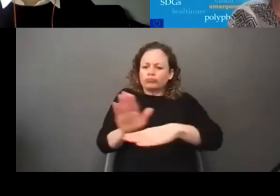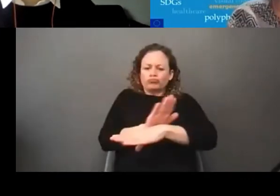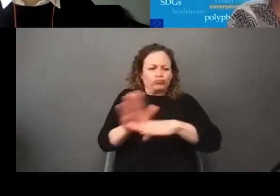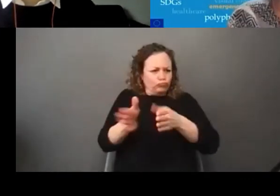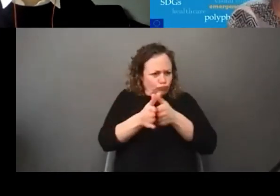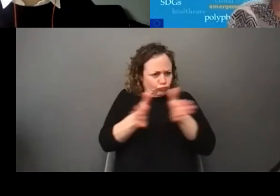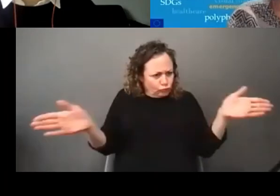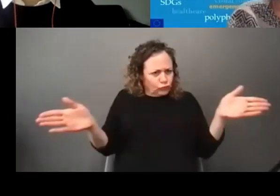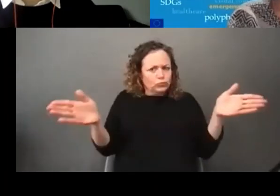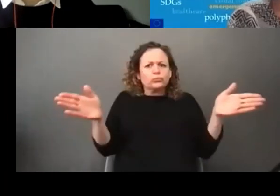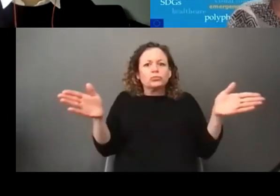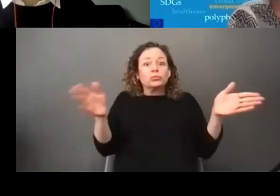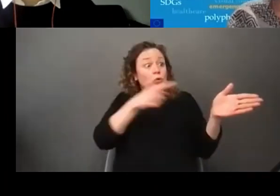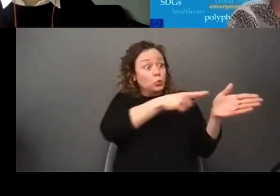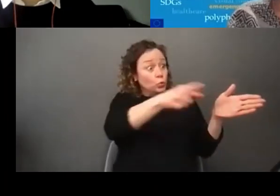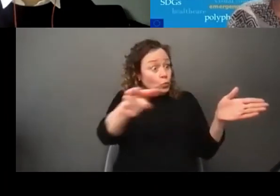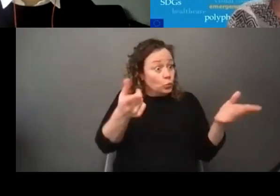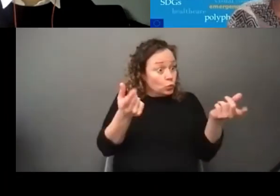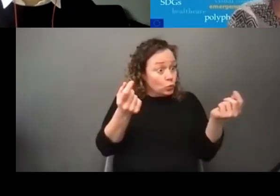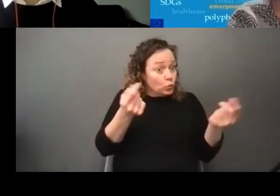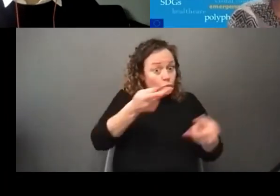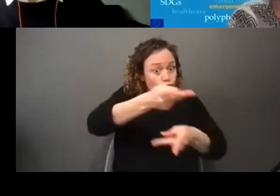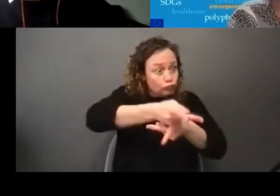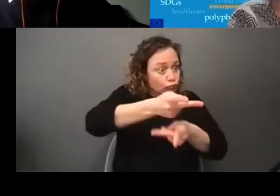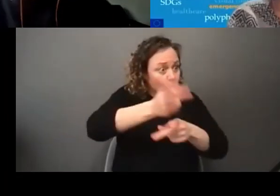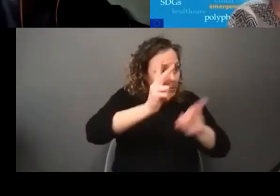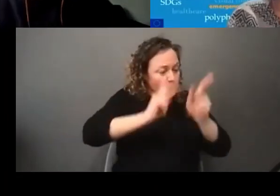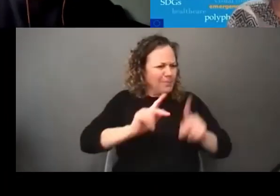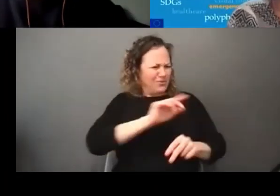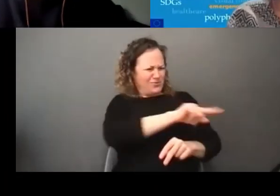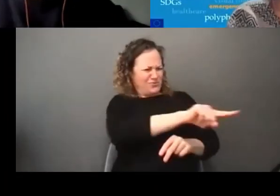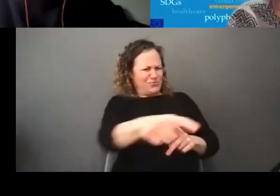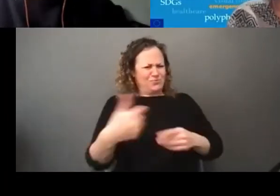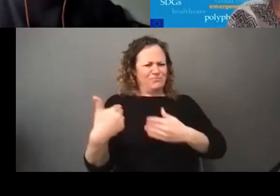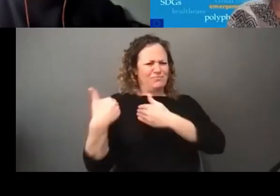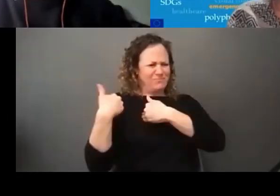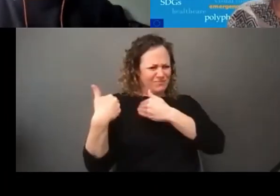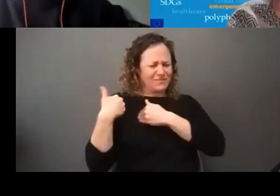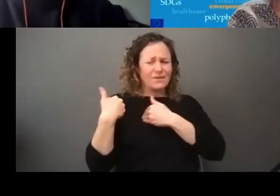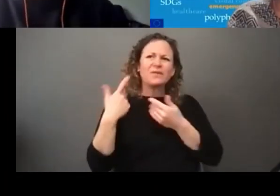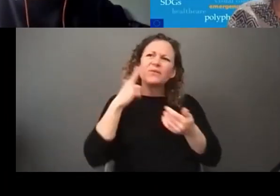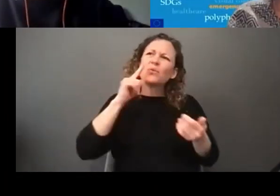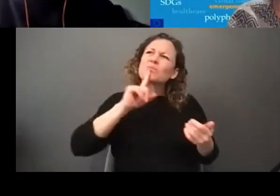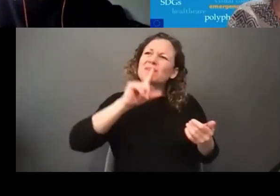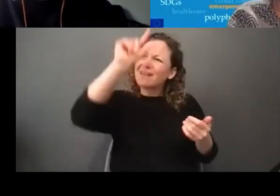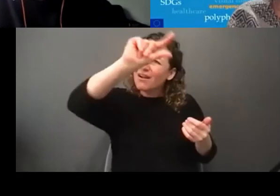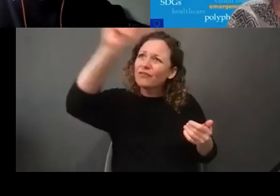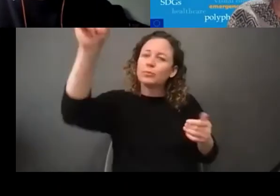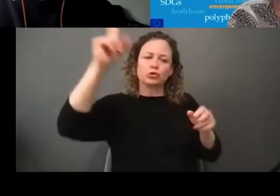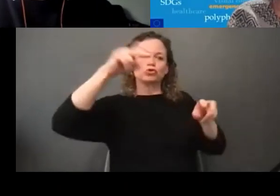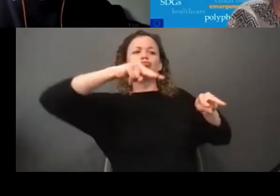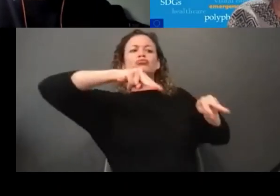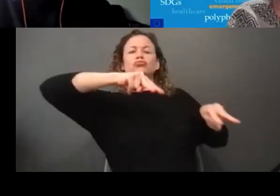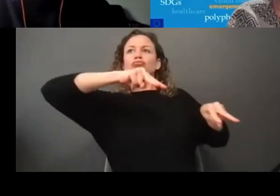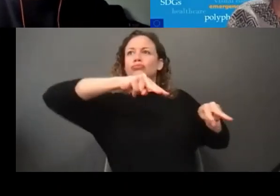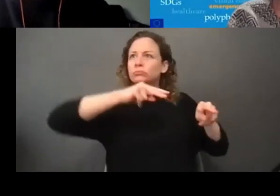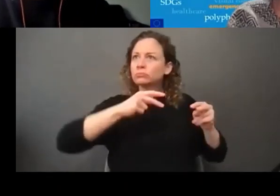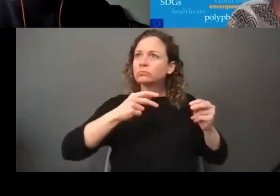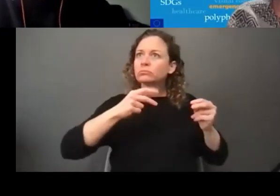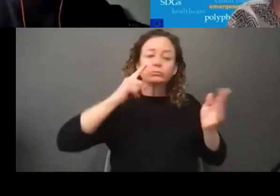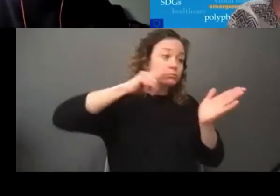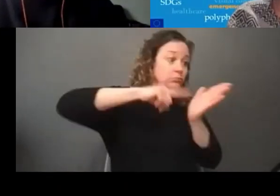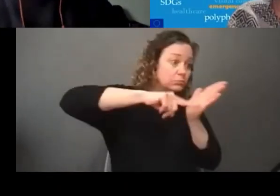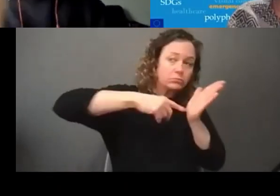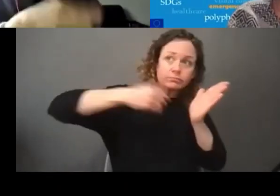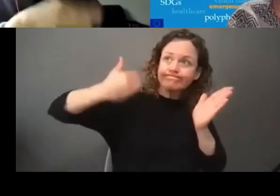held accountable, and governments must take responsibility to ensure policy and practice including investigating, auditing on a